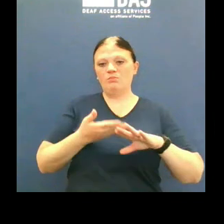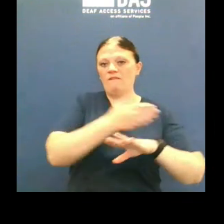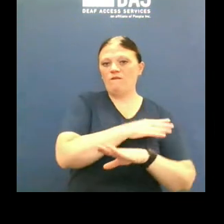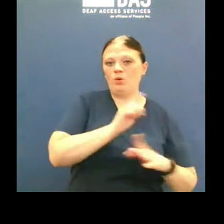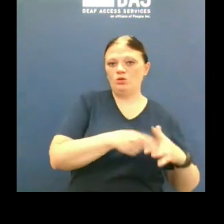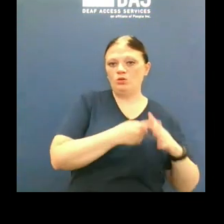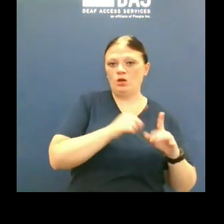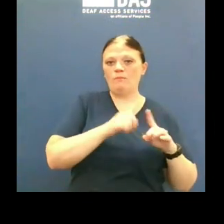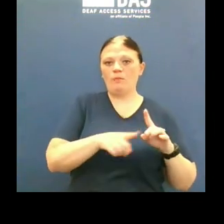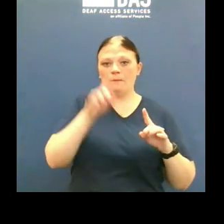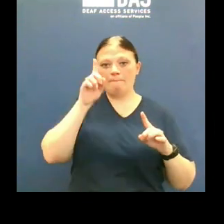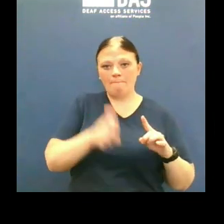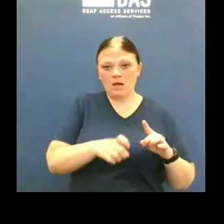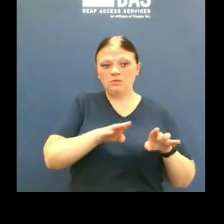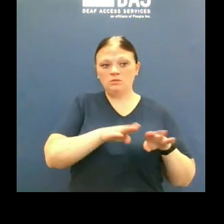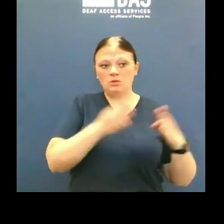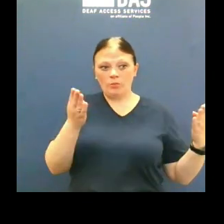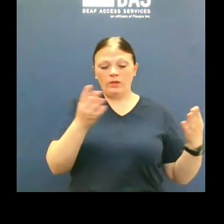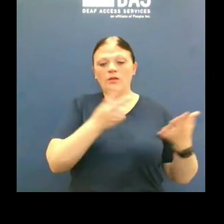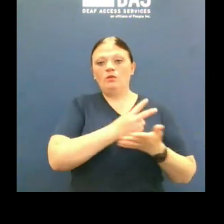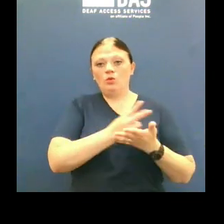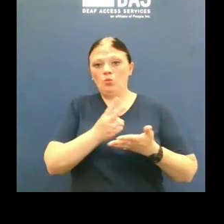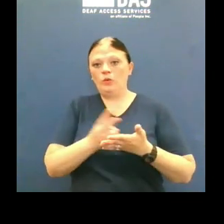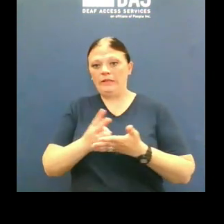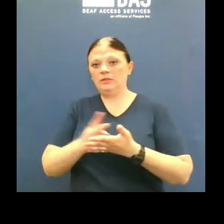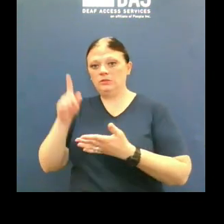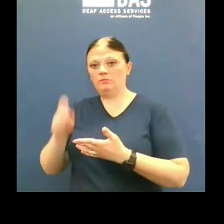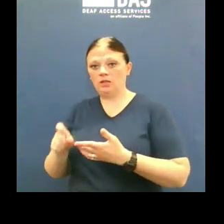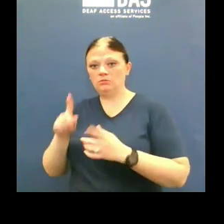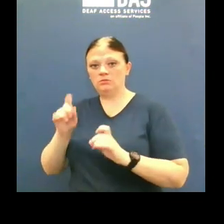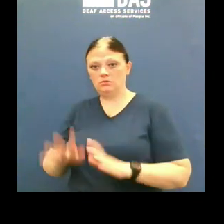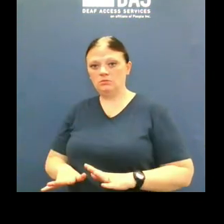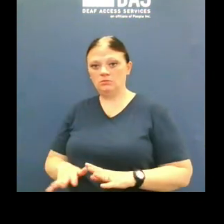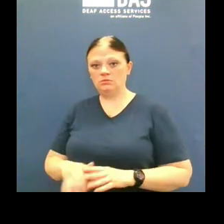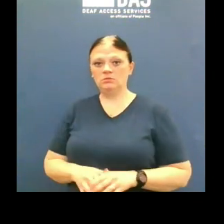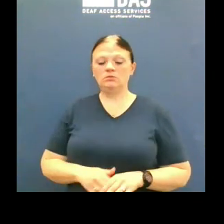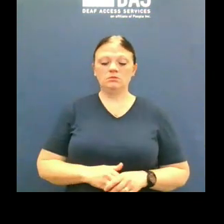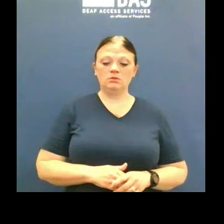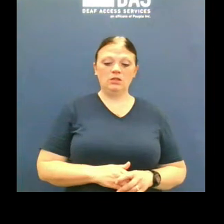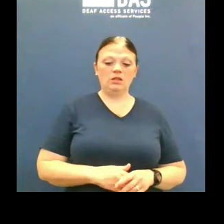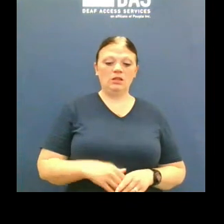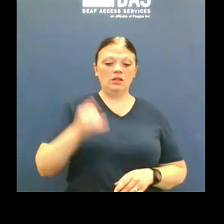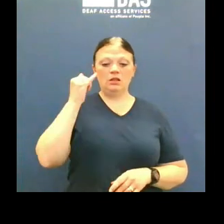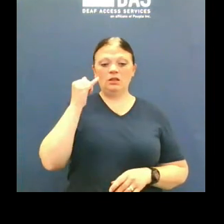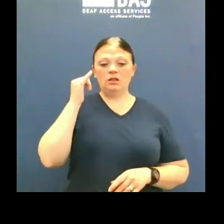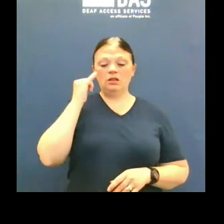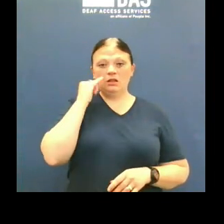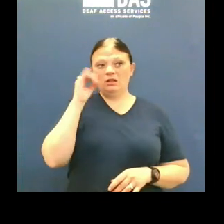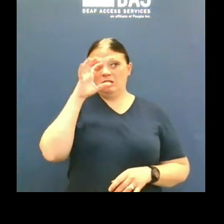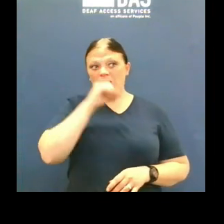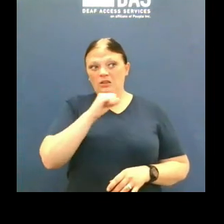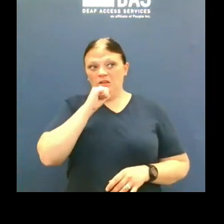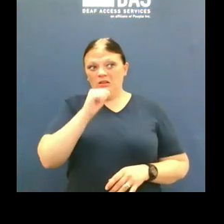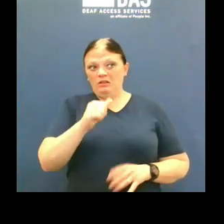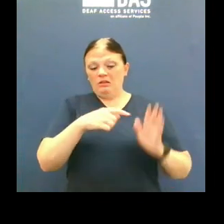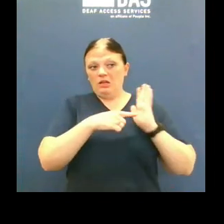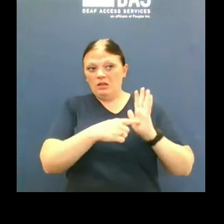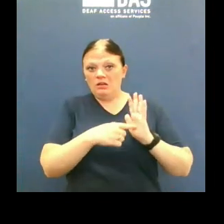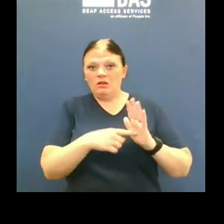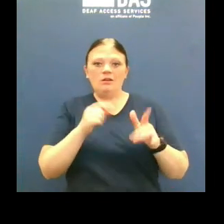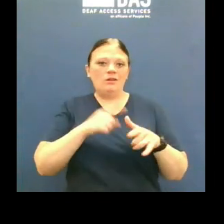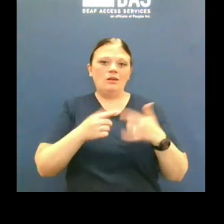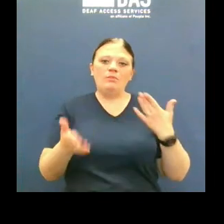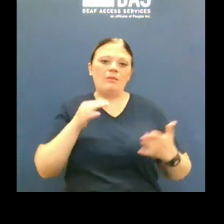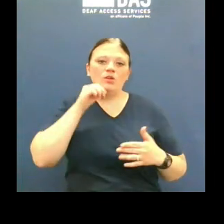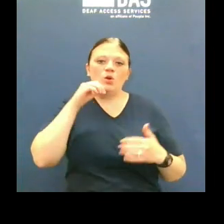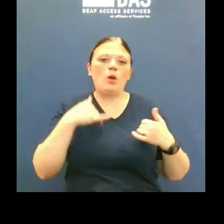but they have to have one within the first 2 weeks. The assumption is if you are not showing the symptoms, you probably do not have it, especially